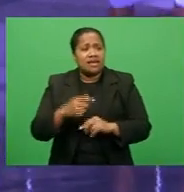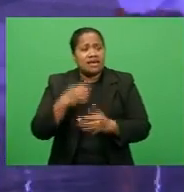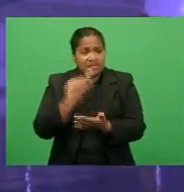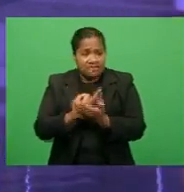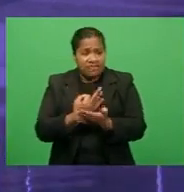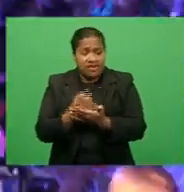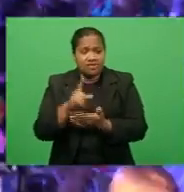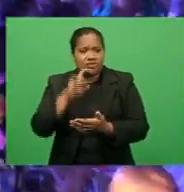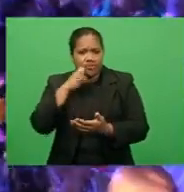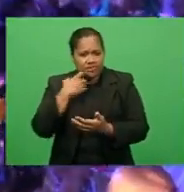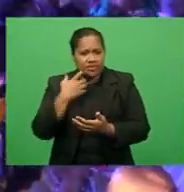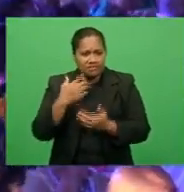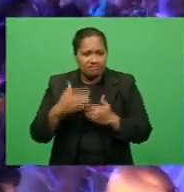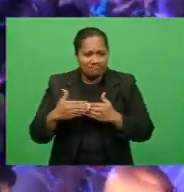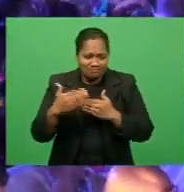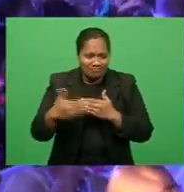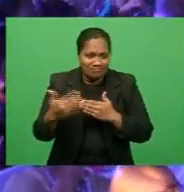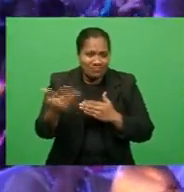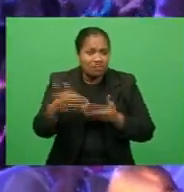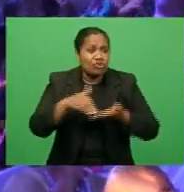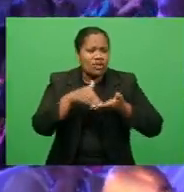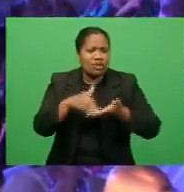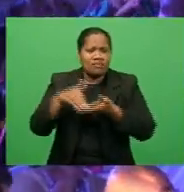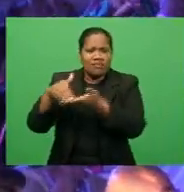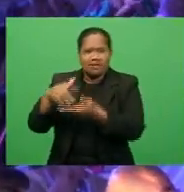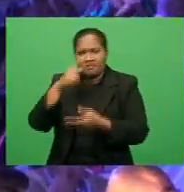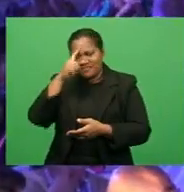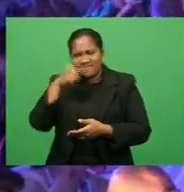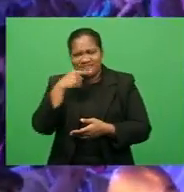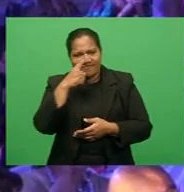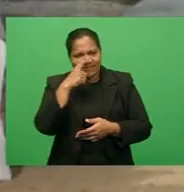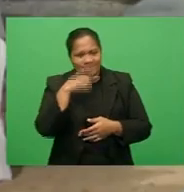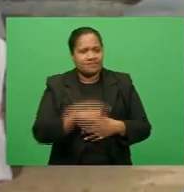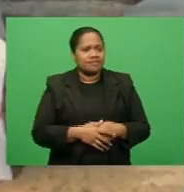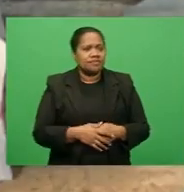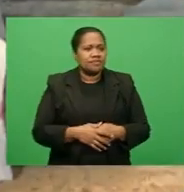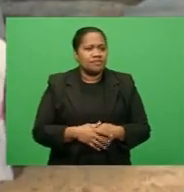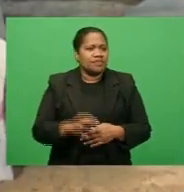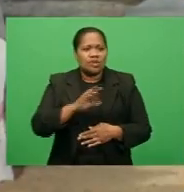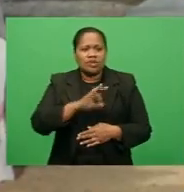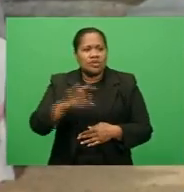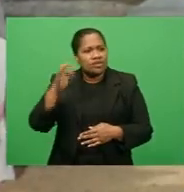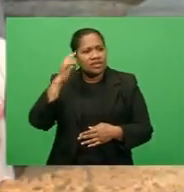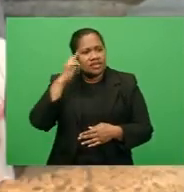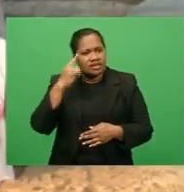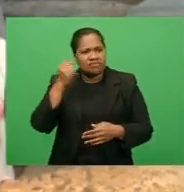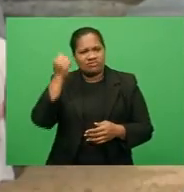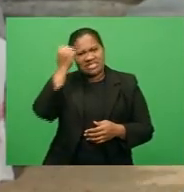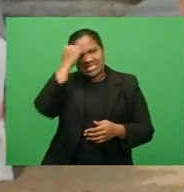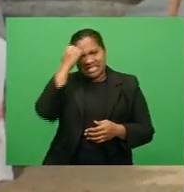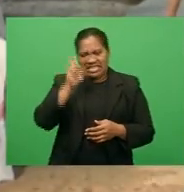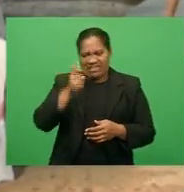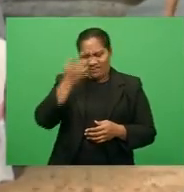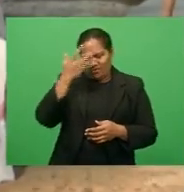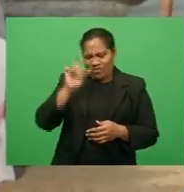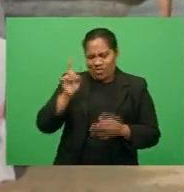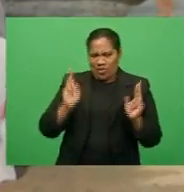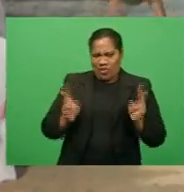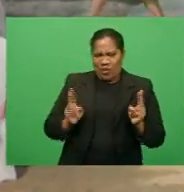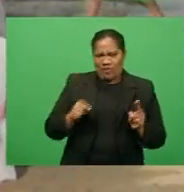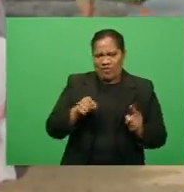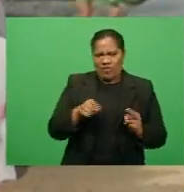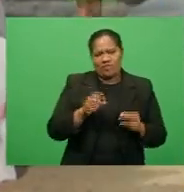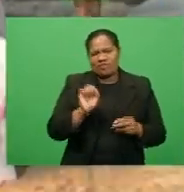helping patients. Don't ever think it's silly if you don't know what is normal for you or not. A few minutes